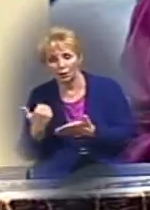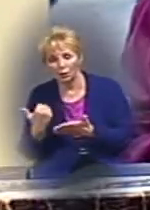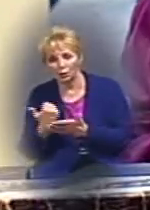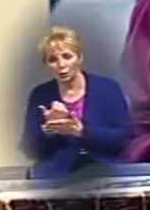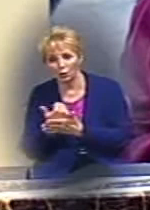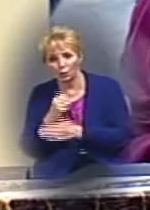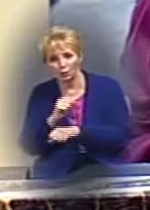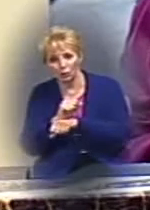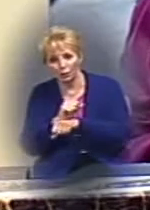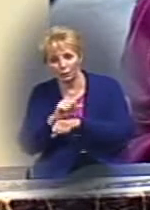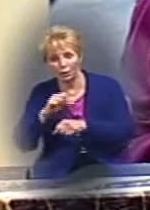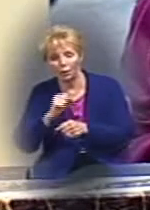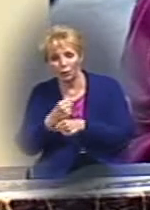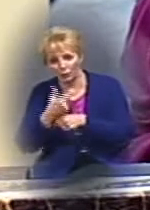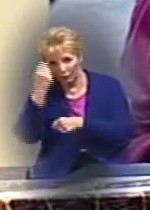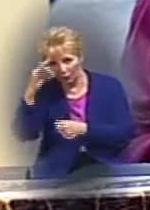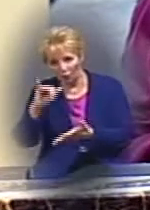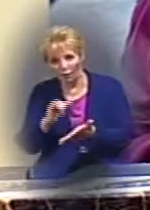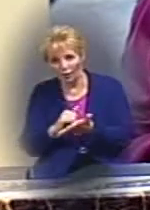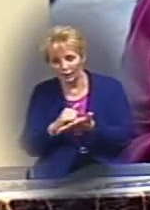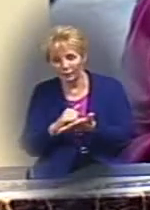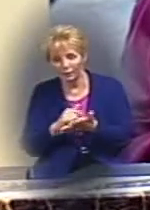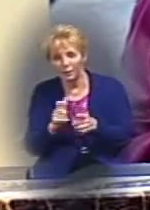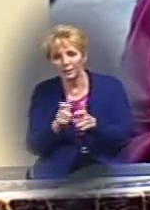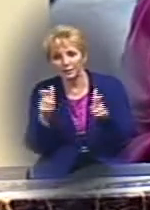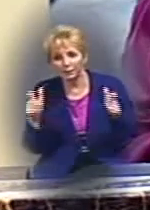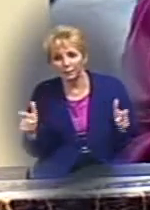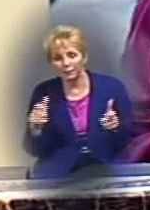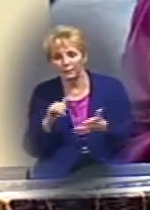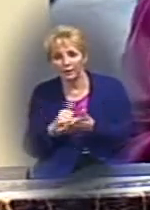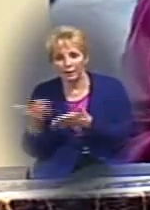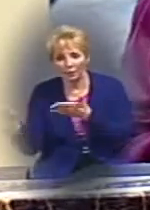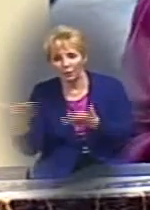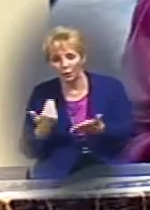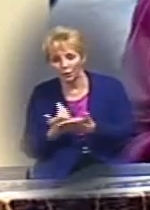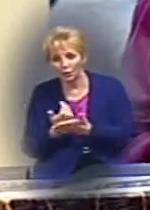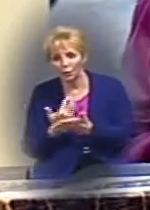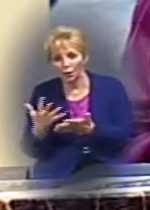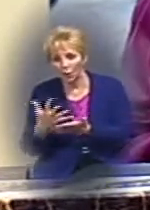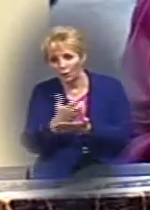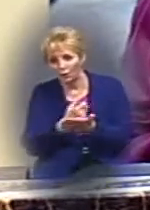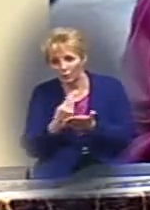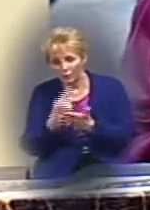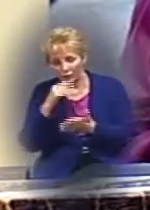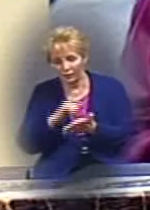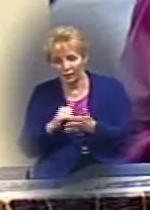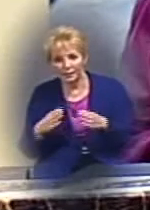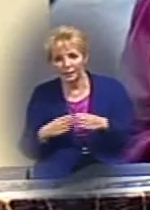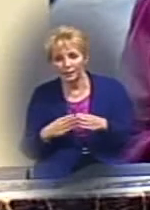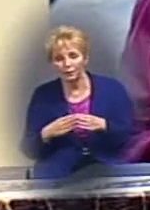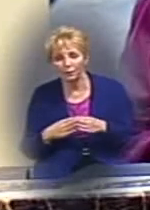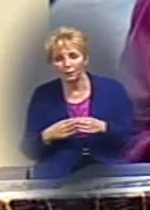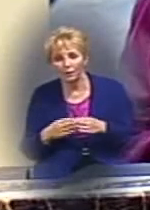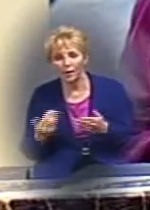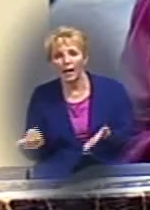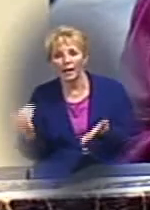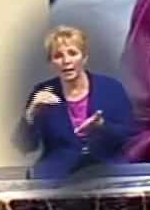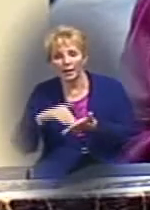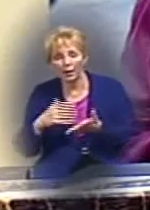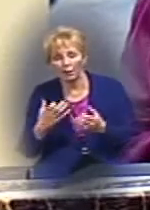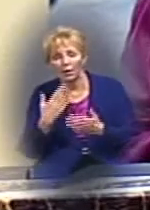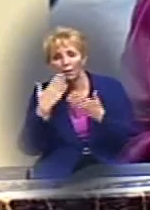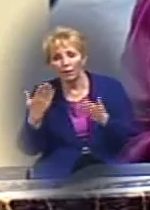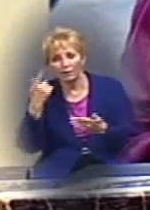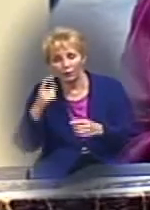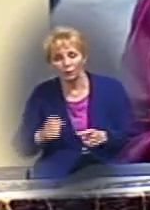have been created as a result of this expansion, and this will bring increased revenue to our town. So once again, I want to thank